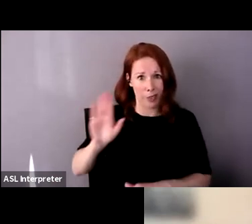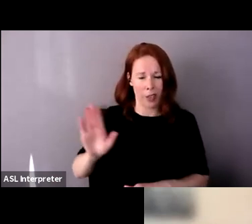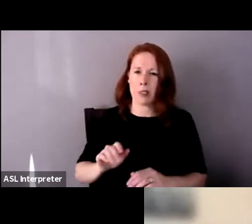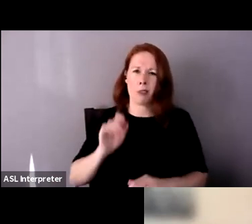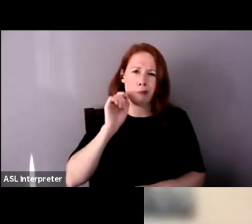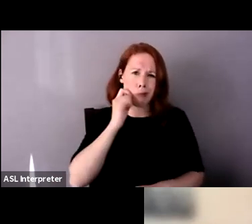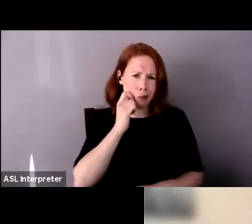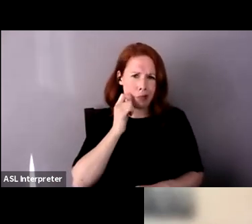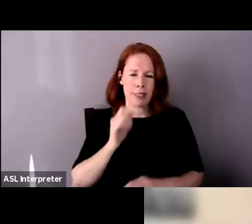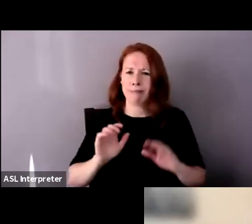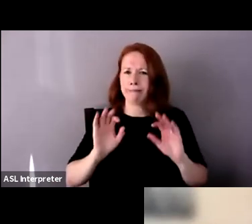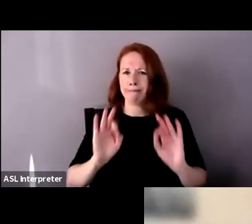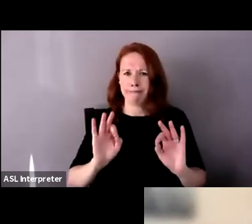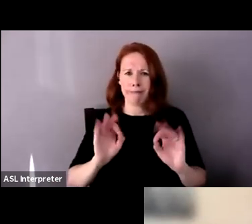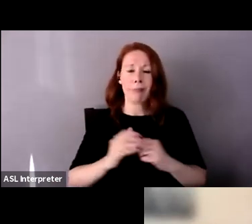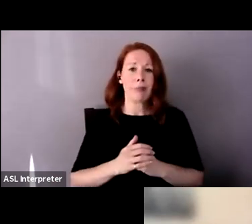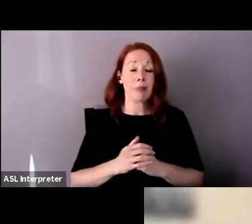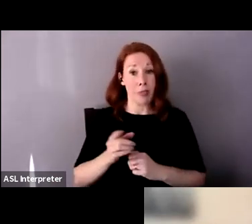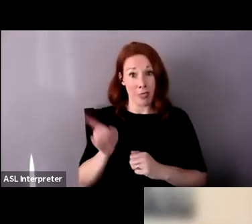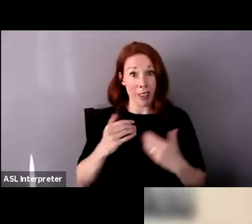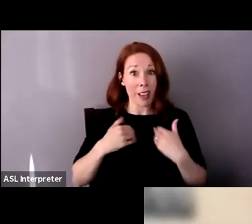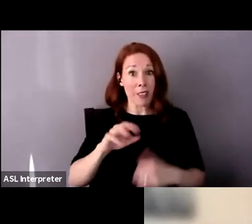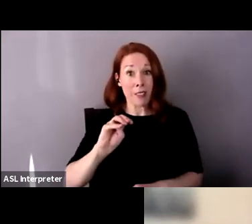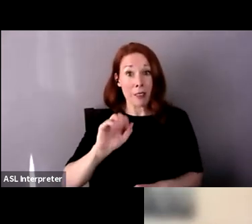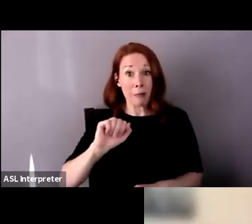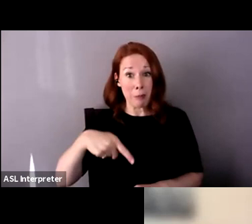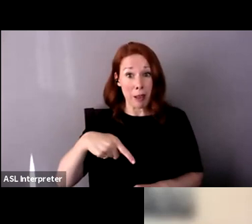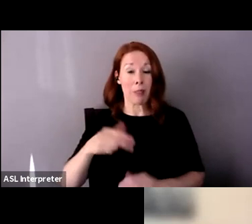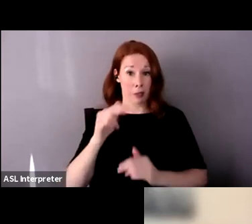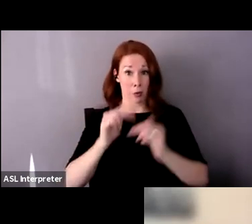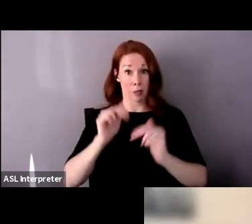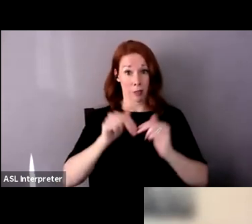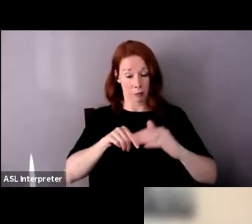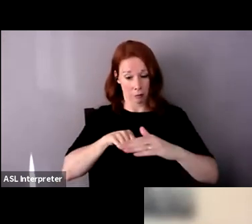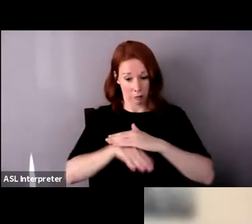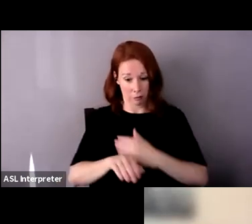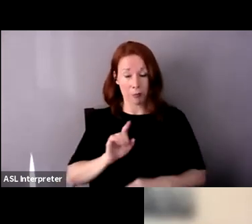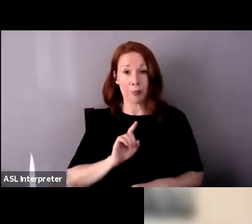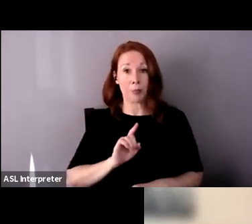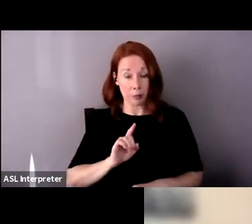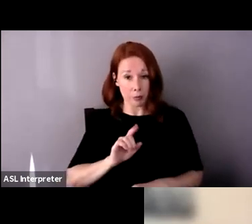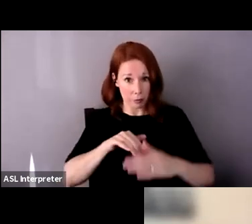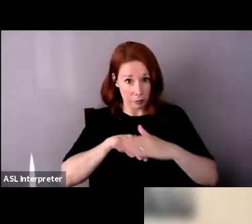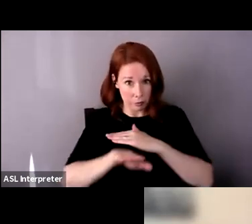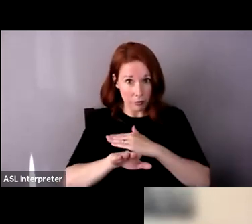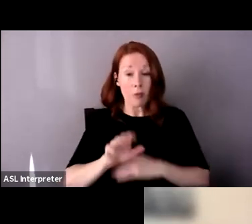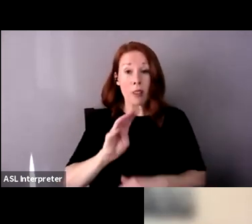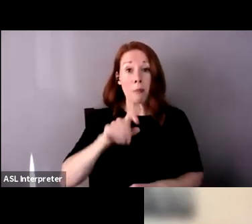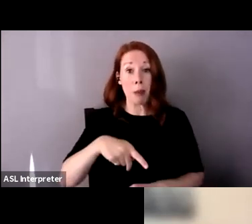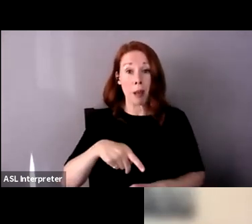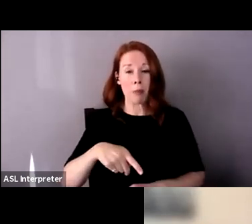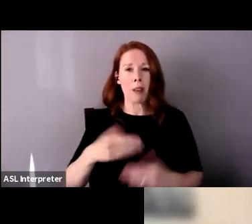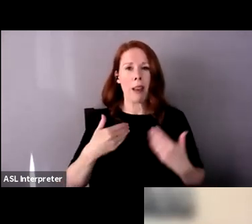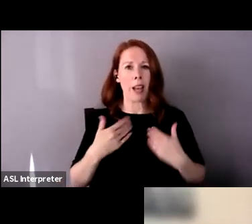that they have is they have a map when you first walk into the building that shows those kind